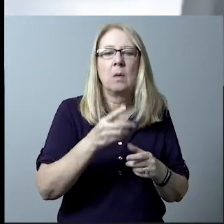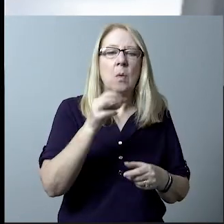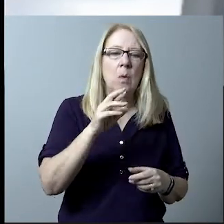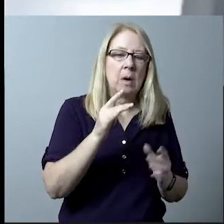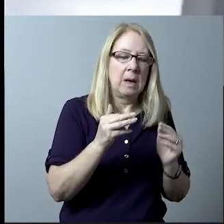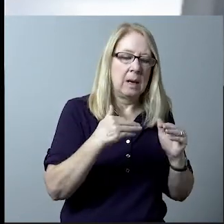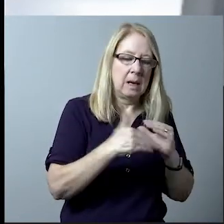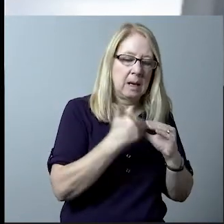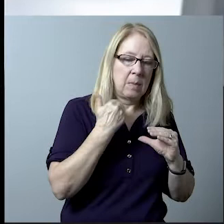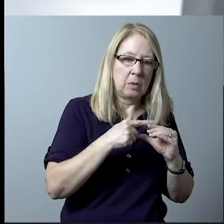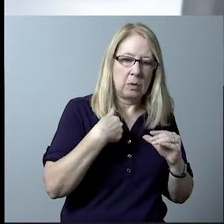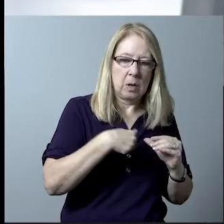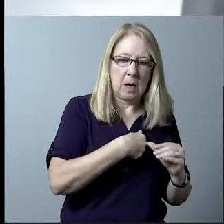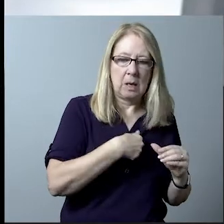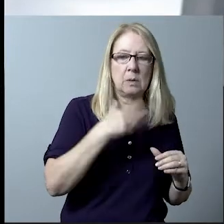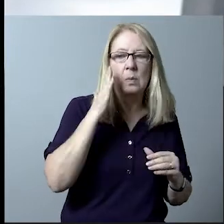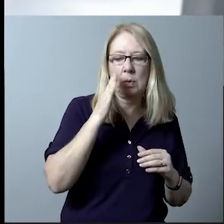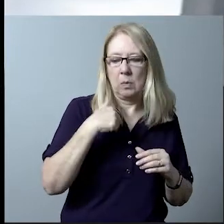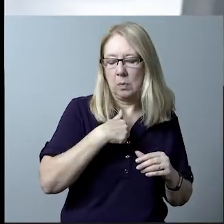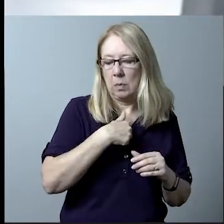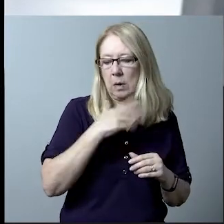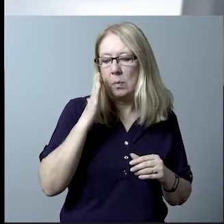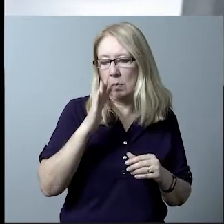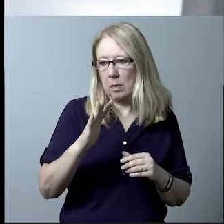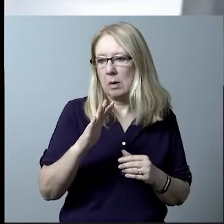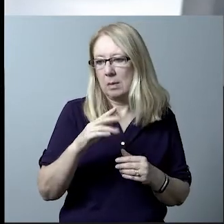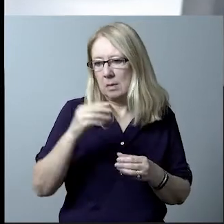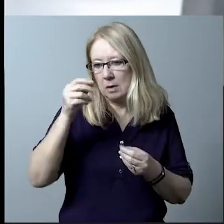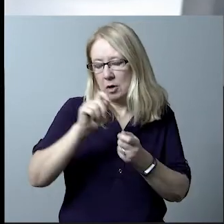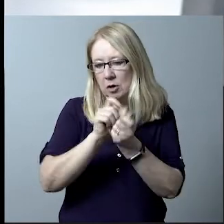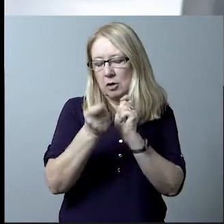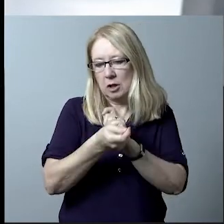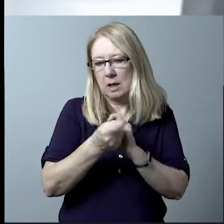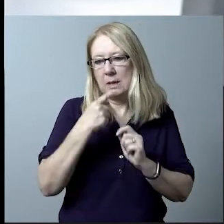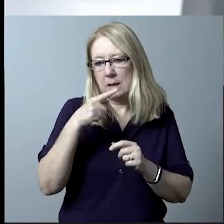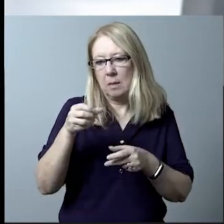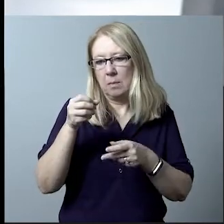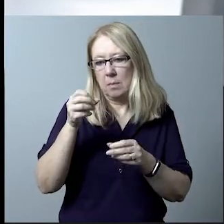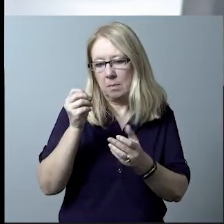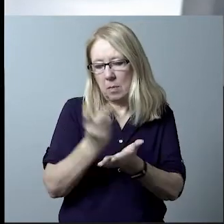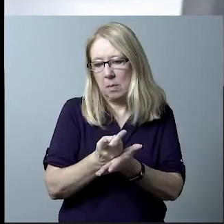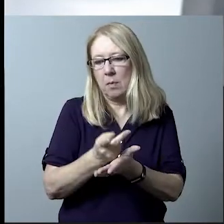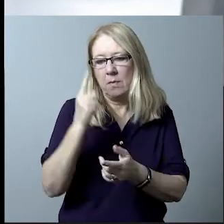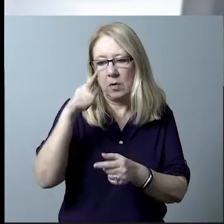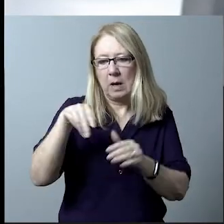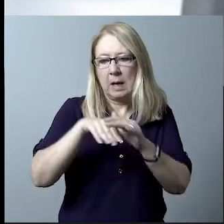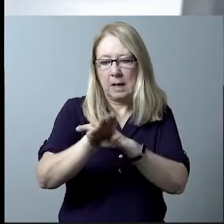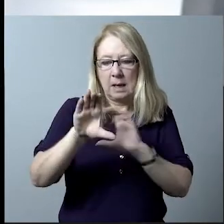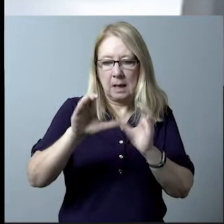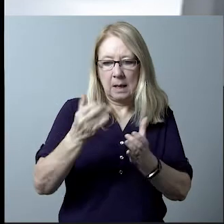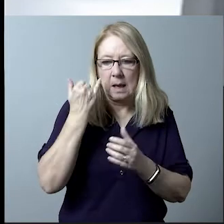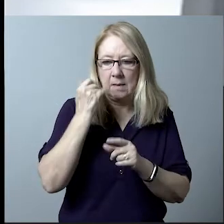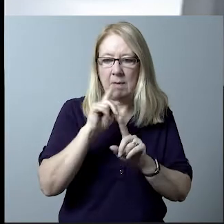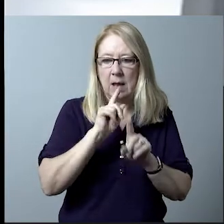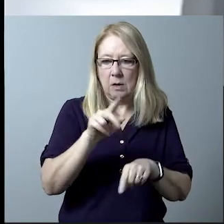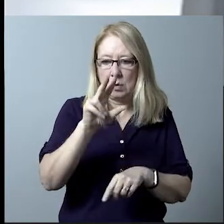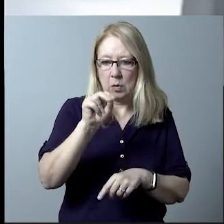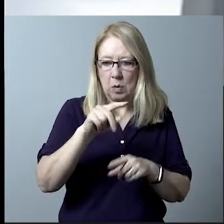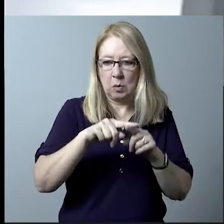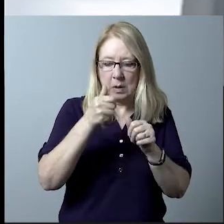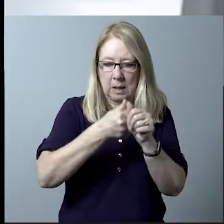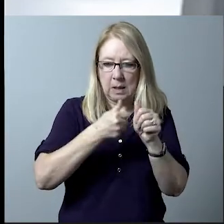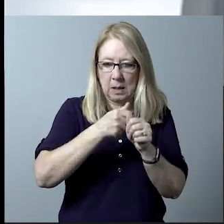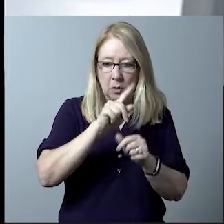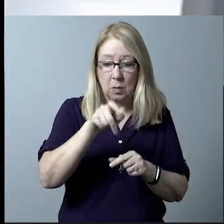us, and we are happy to give you an email that says it's okay for you to be in class, as long as you really and truly should be answering no to all of the